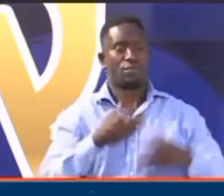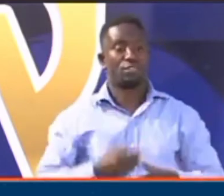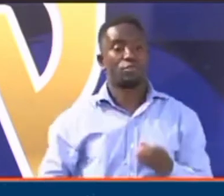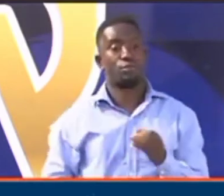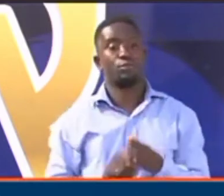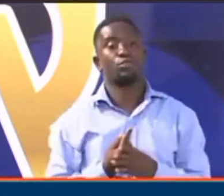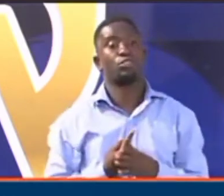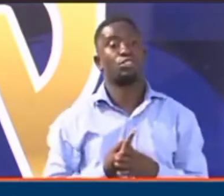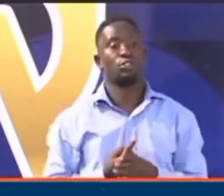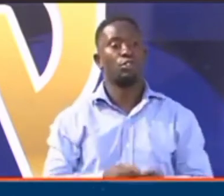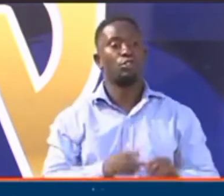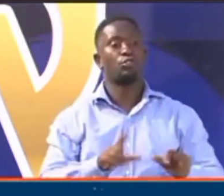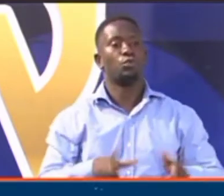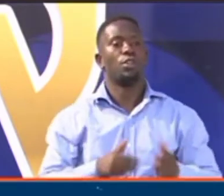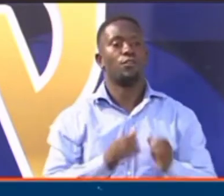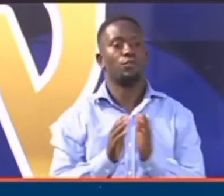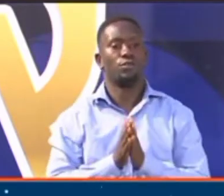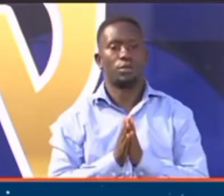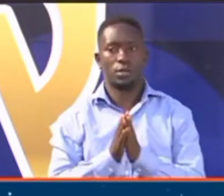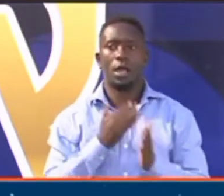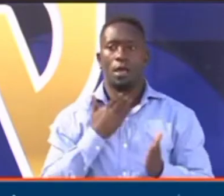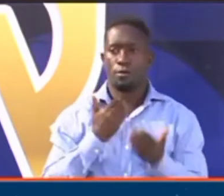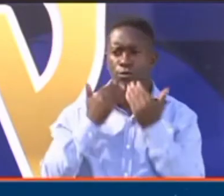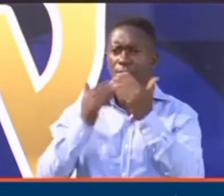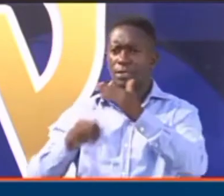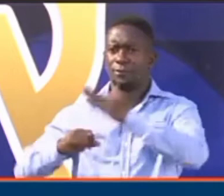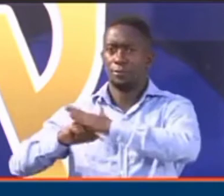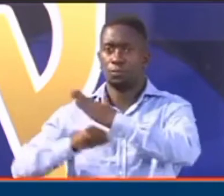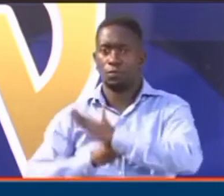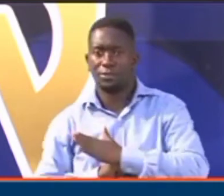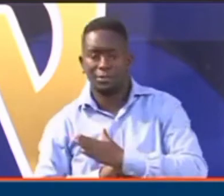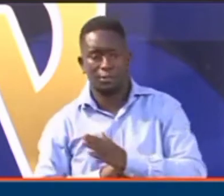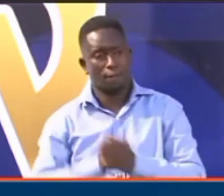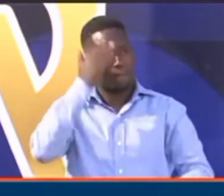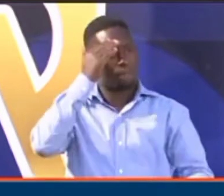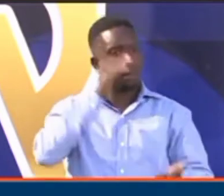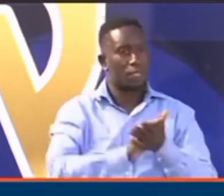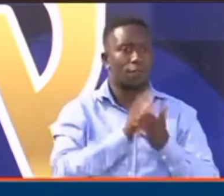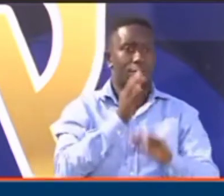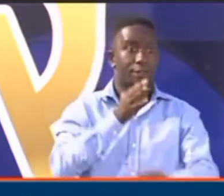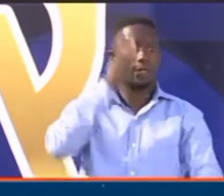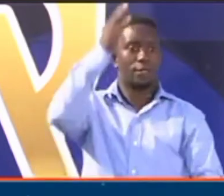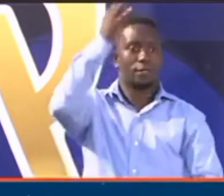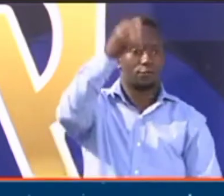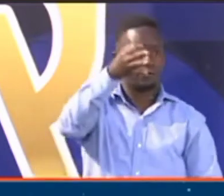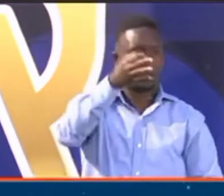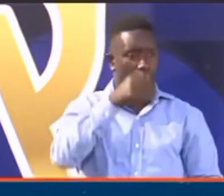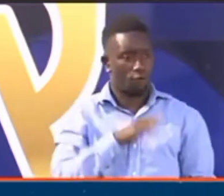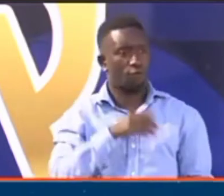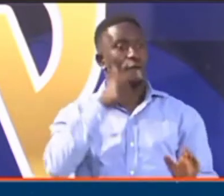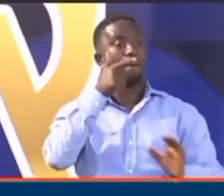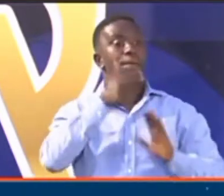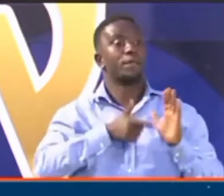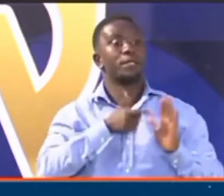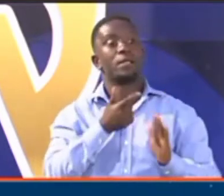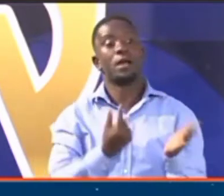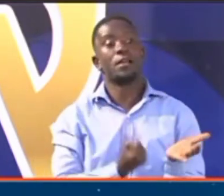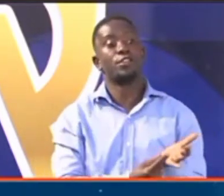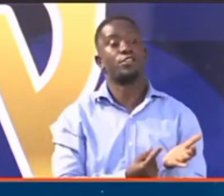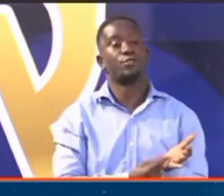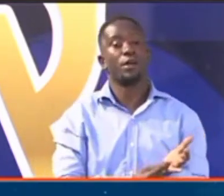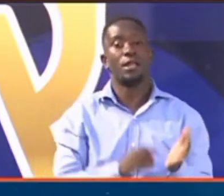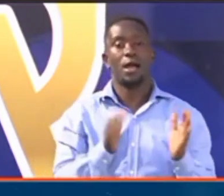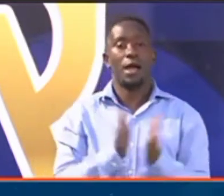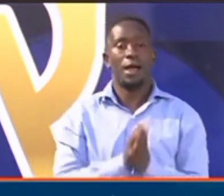like to thank the sponsors for the fellowship, for believing in the future of media in Uganda, for believing in the